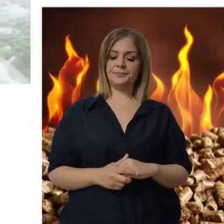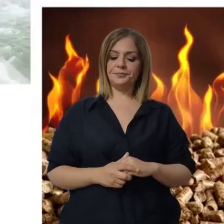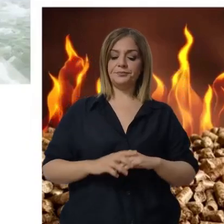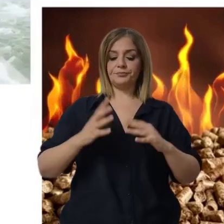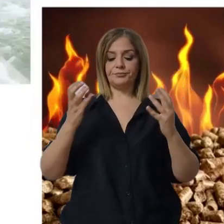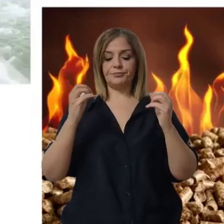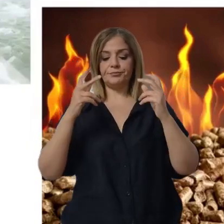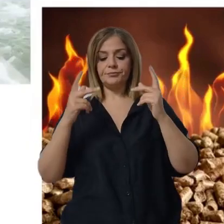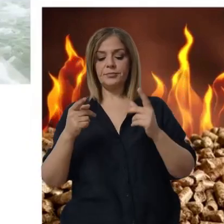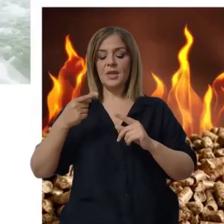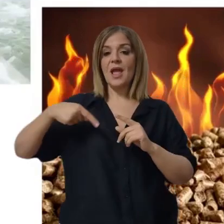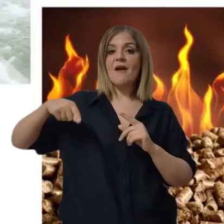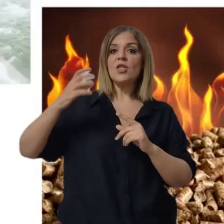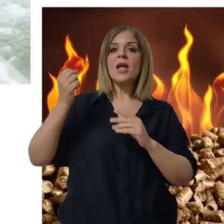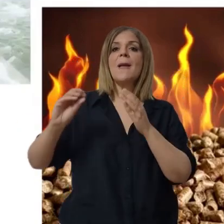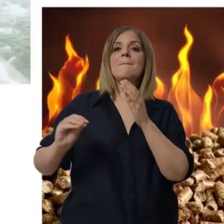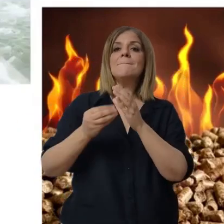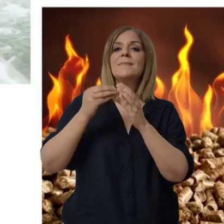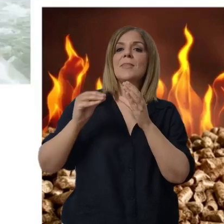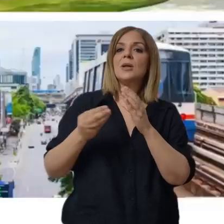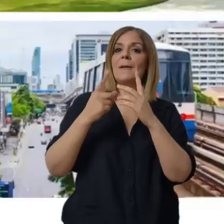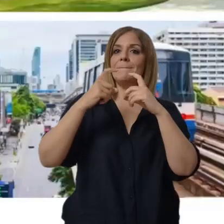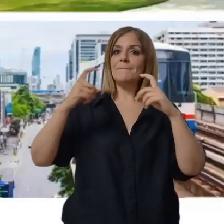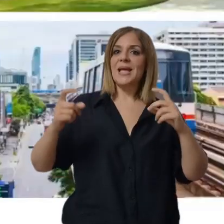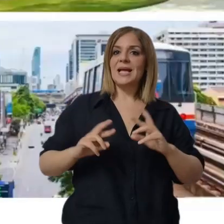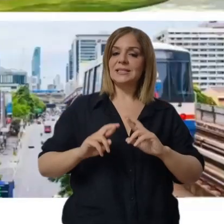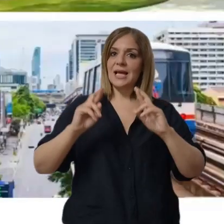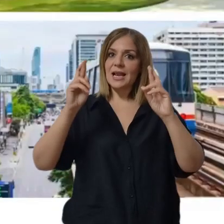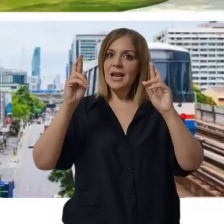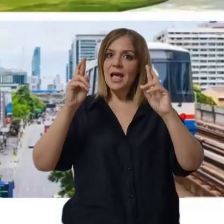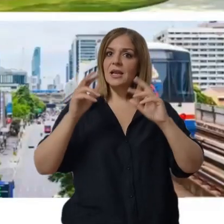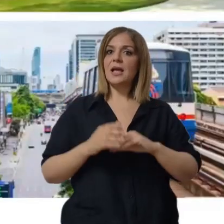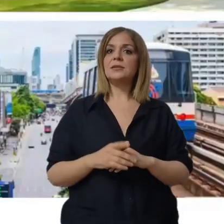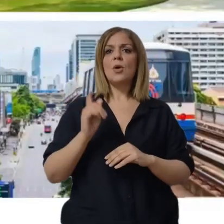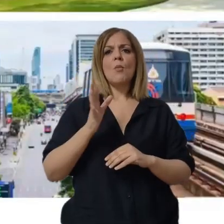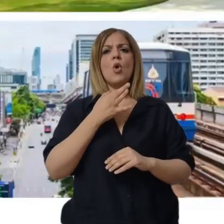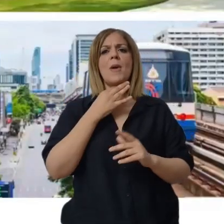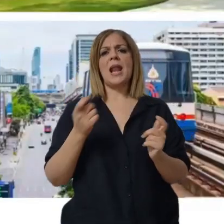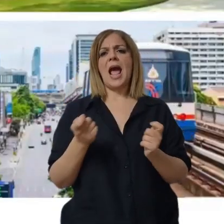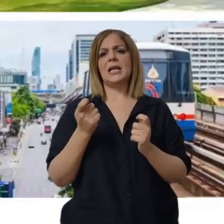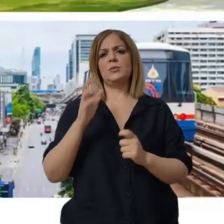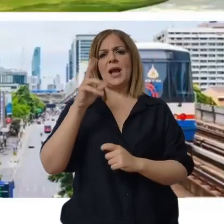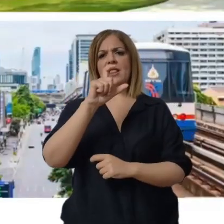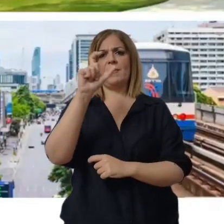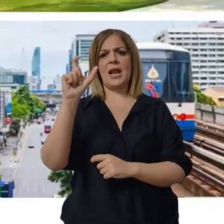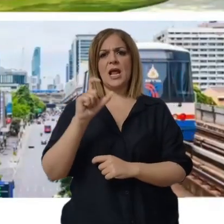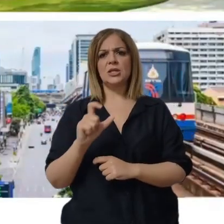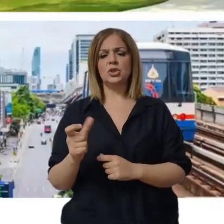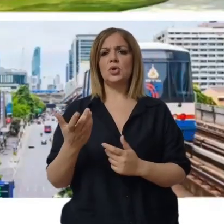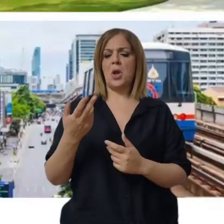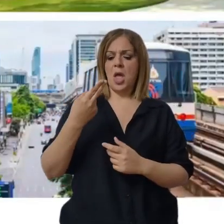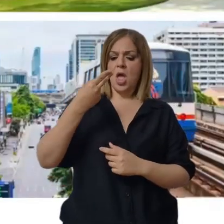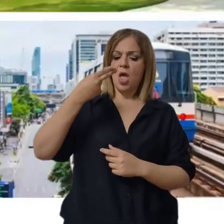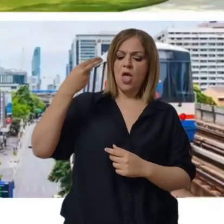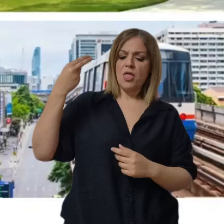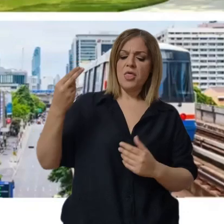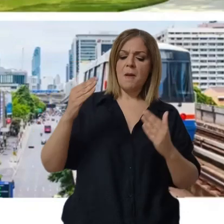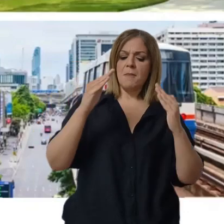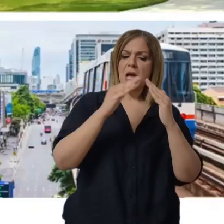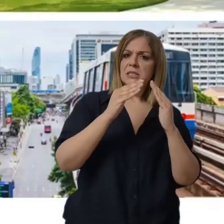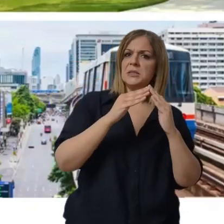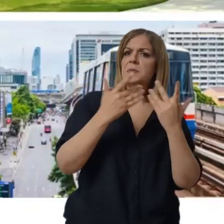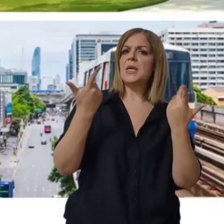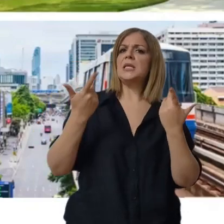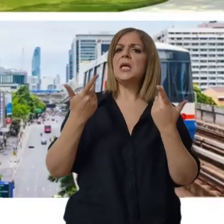Okay, these are the renewable energy sources, but where can we use them? We can use them in buildings and homes, for